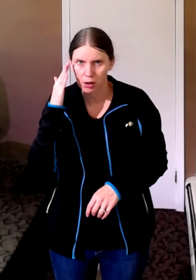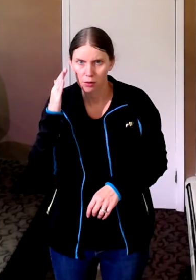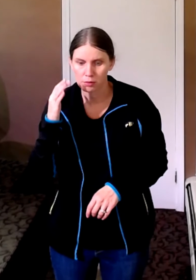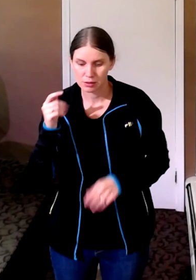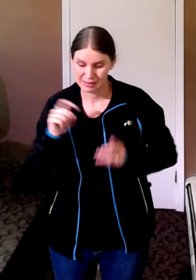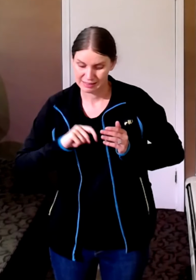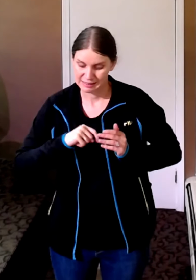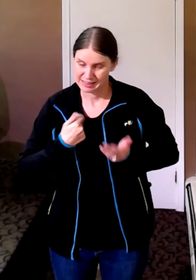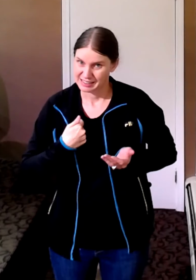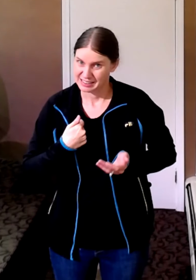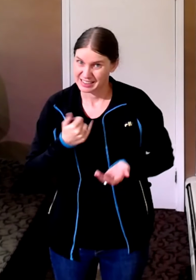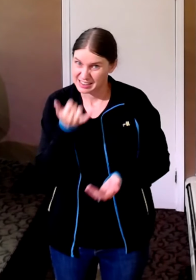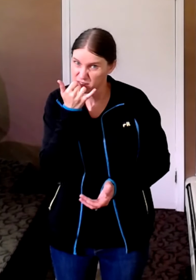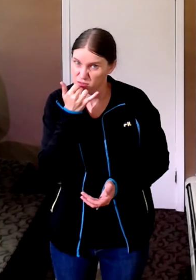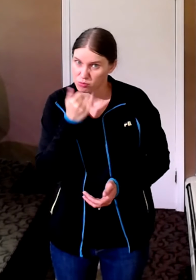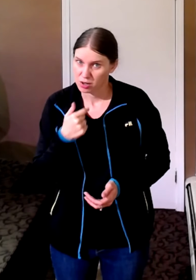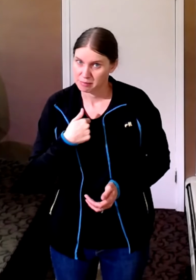something wrong here.